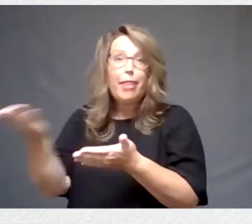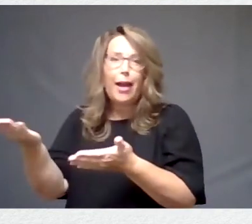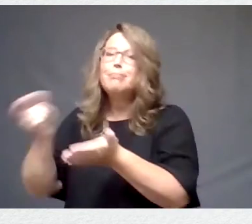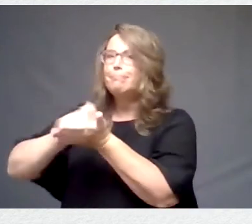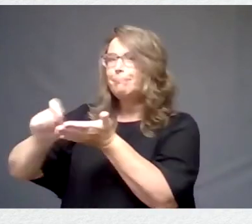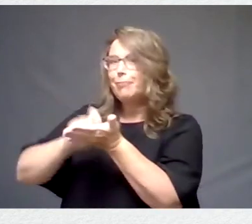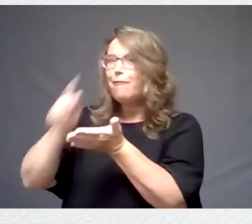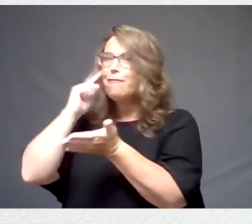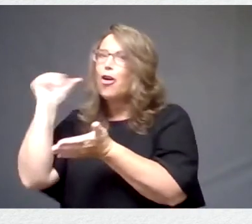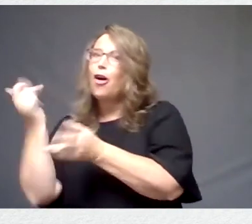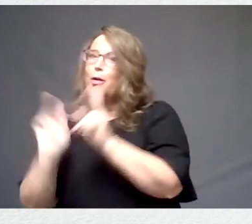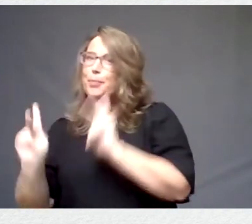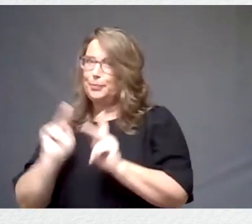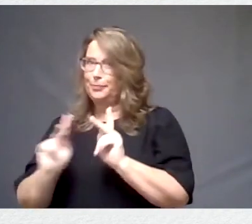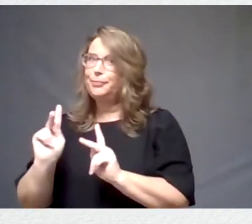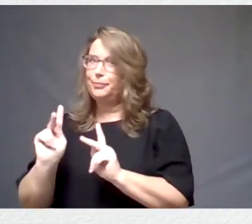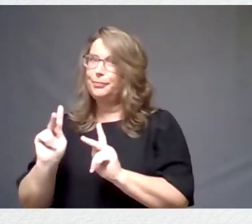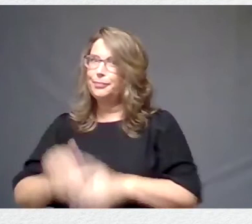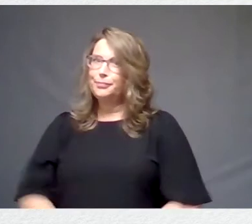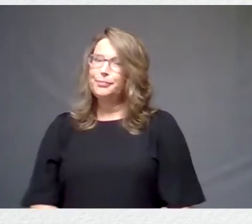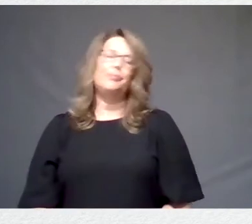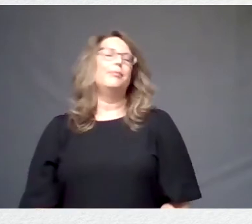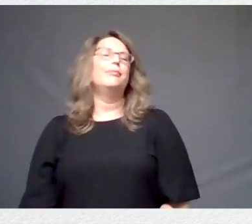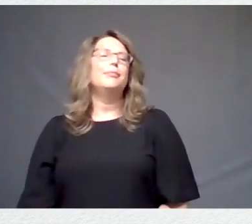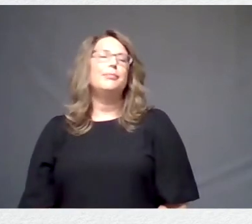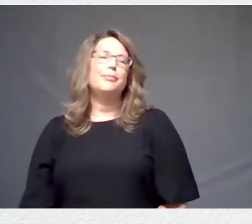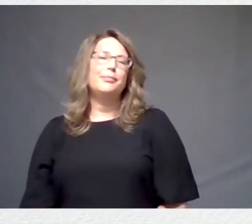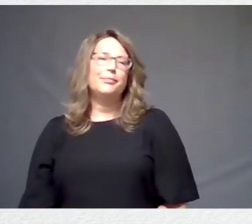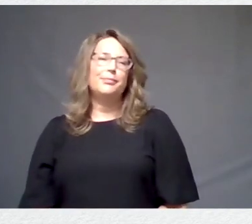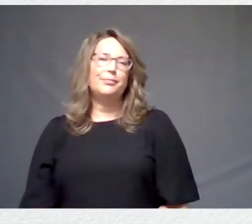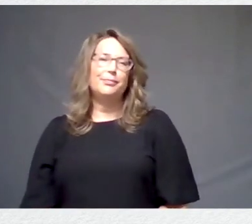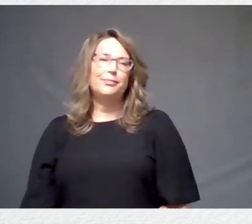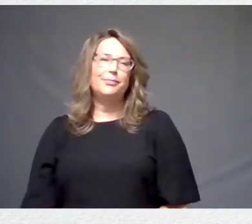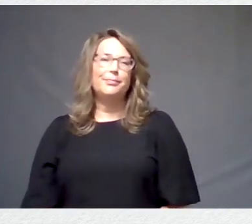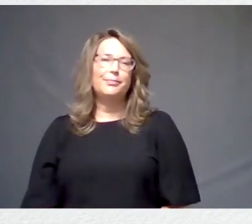Descubrirás muchas cosas por ti mismo. Solo recuerda dejar notas para los demás.